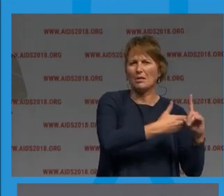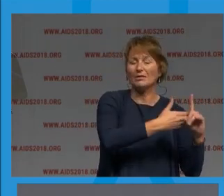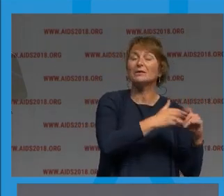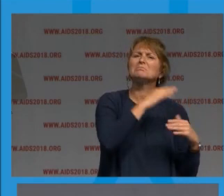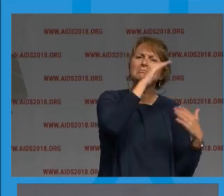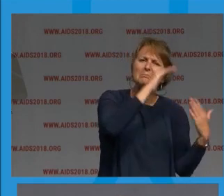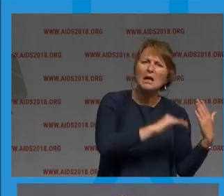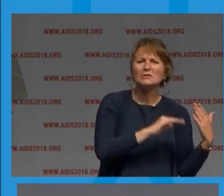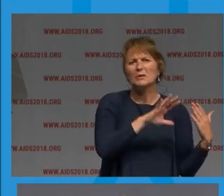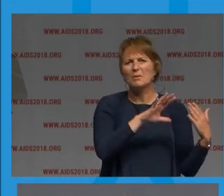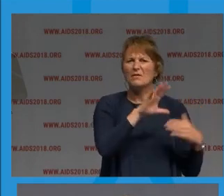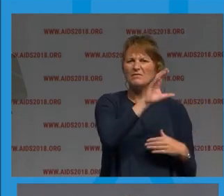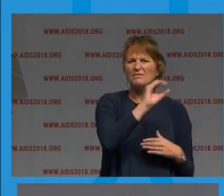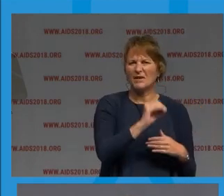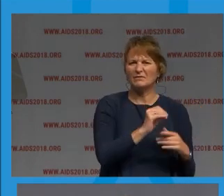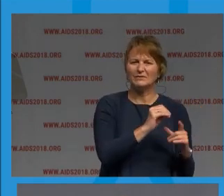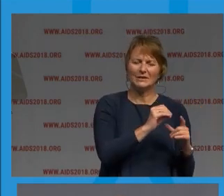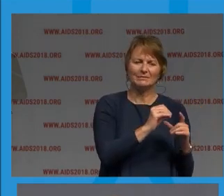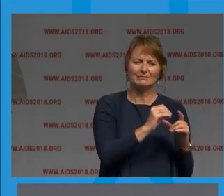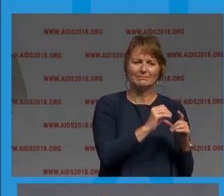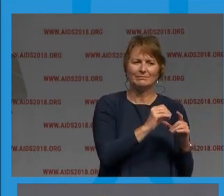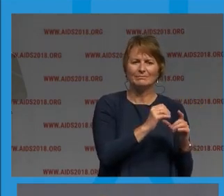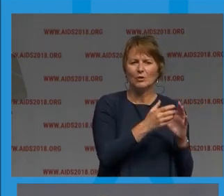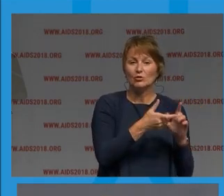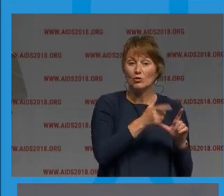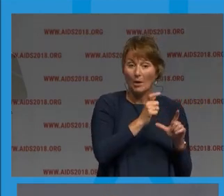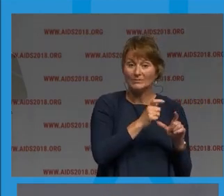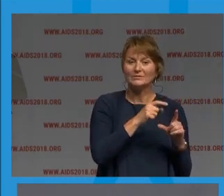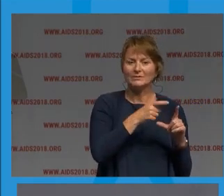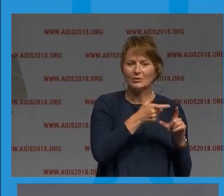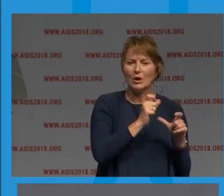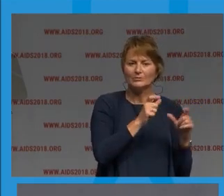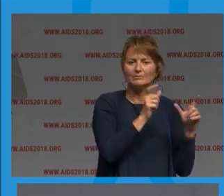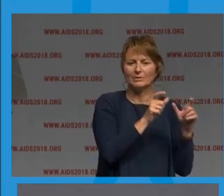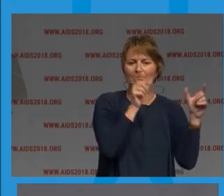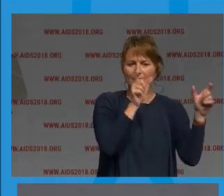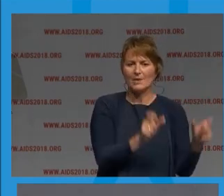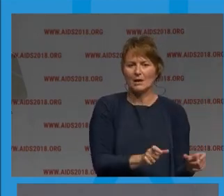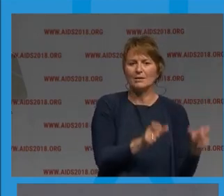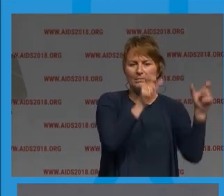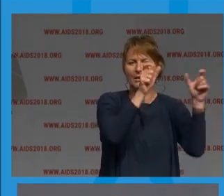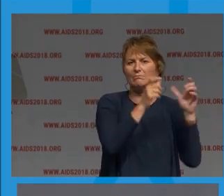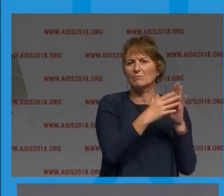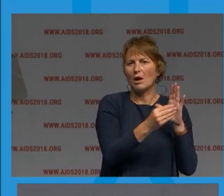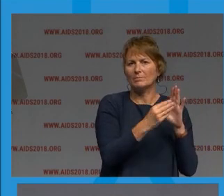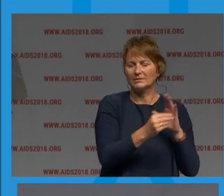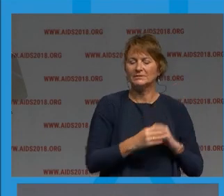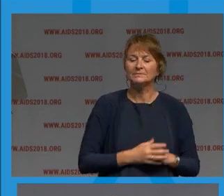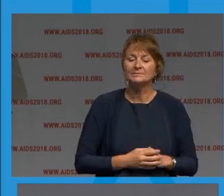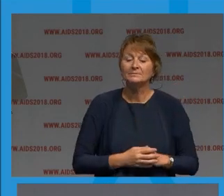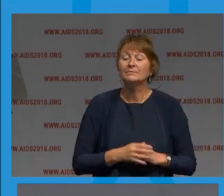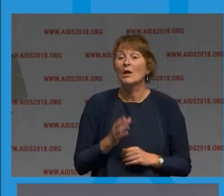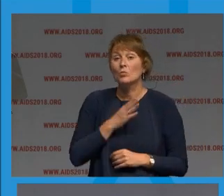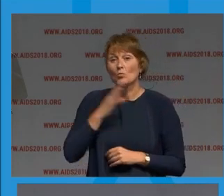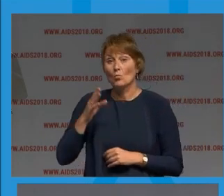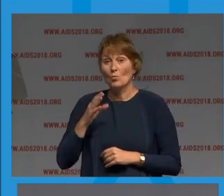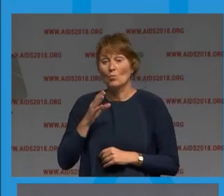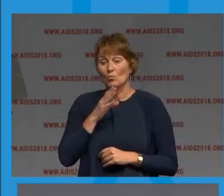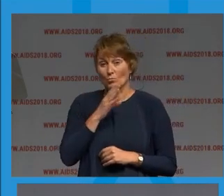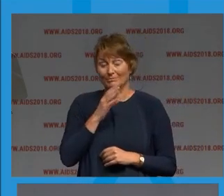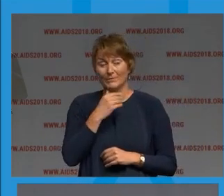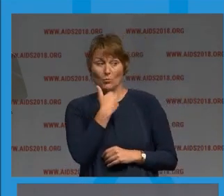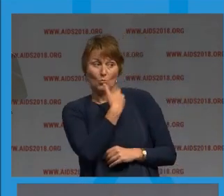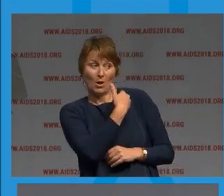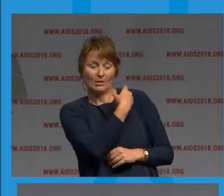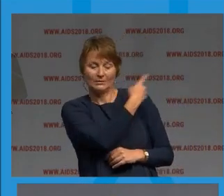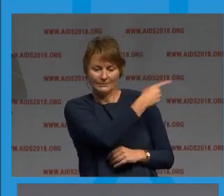50 copies per milliliter and less than 200 copies per milliliter. On the right side of the figure, you will note that persons in the